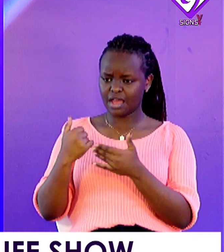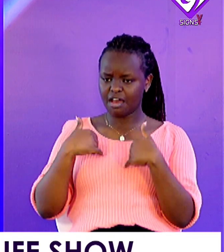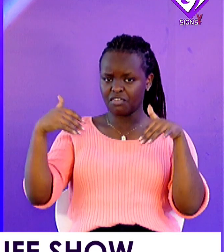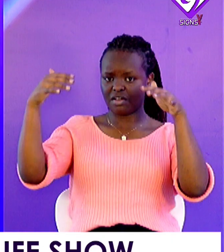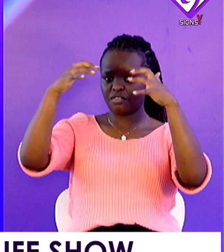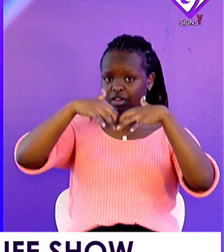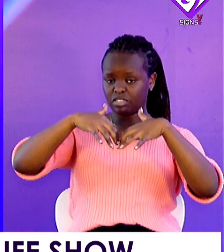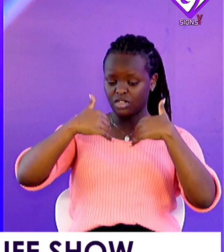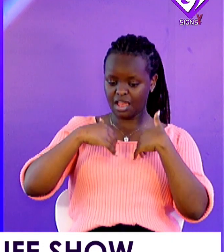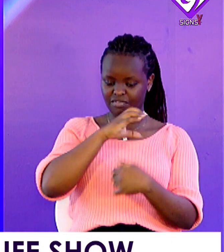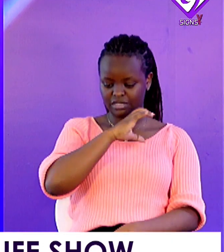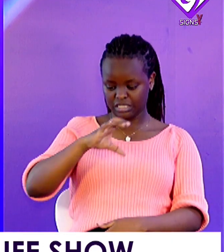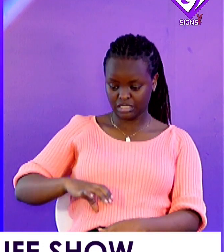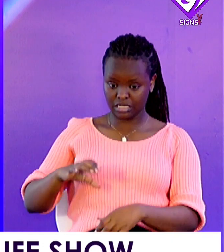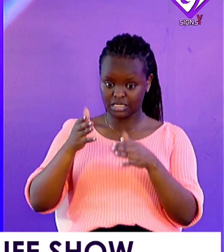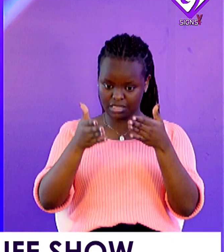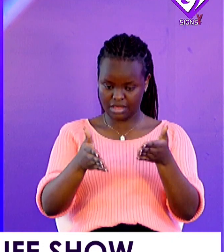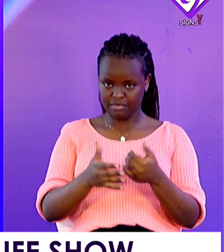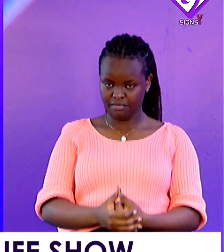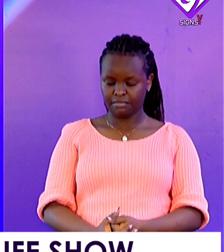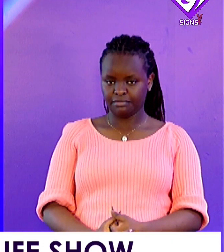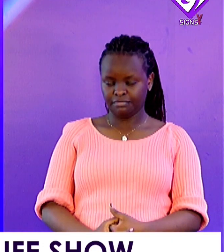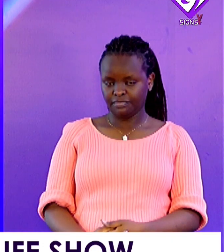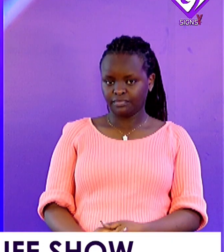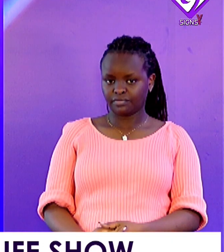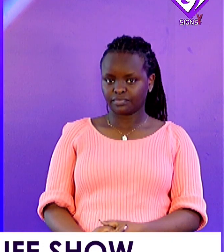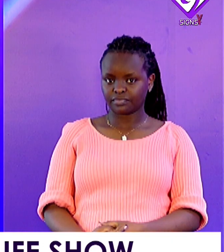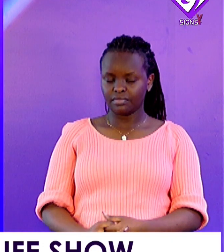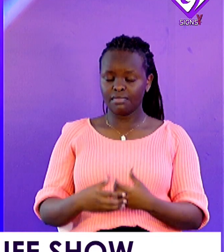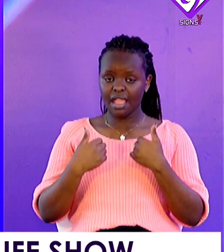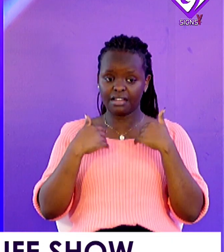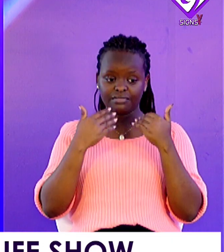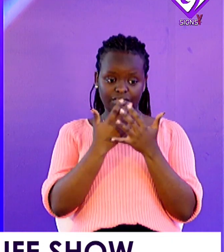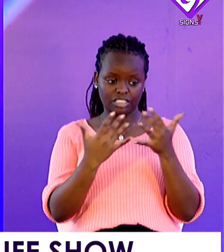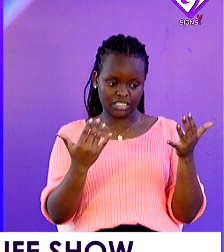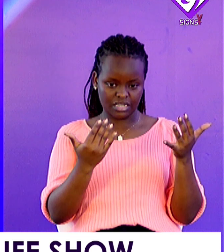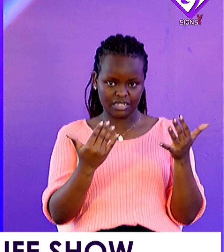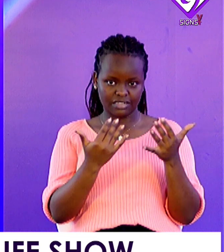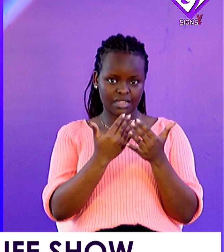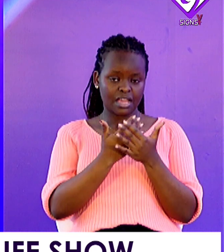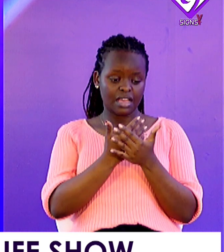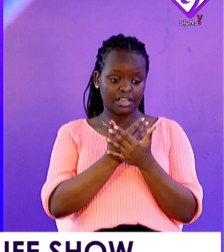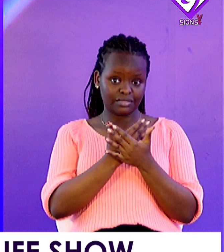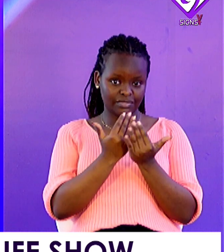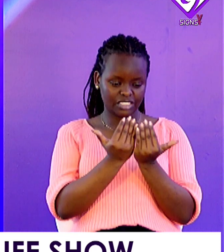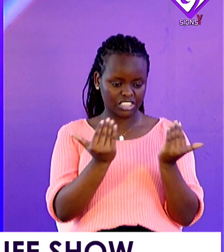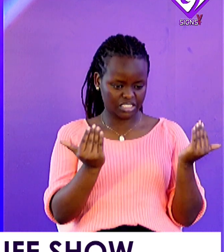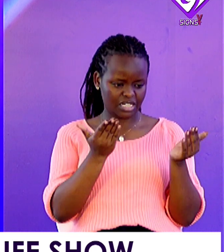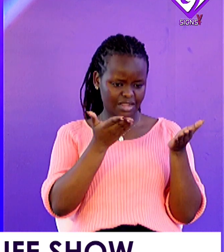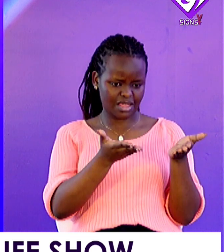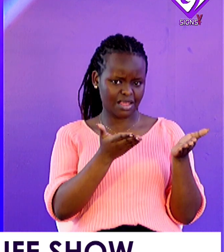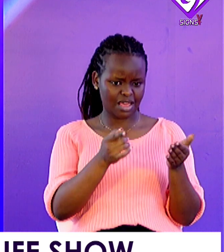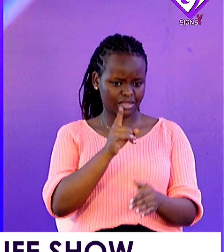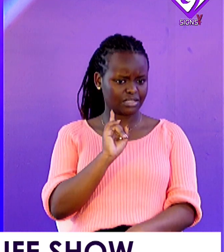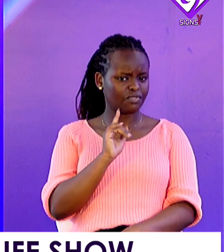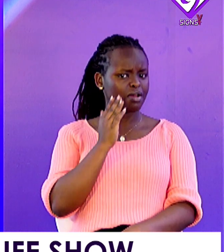function had Christians. You know, there were children. Many of them were children. I've heard you've dealt with children. You're a